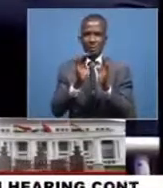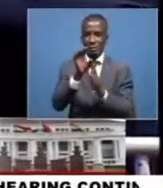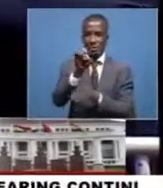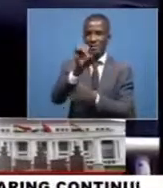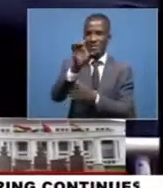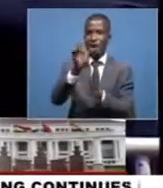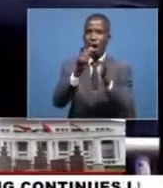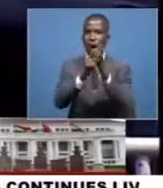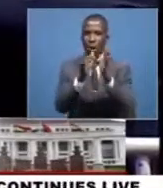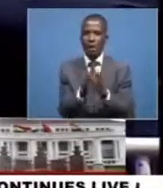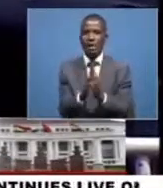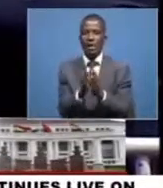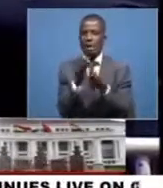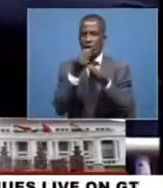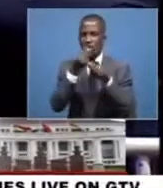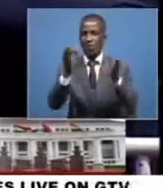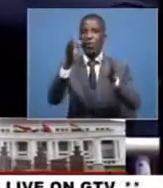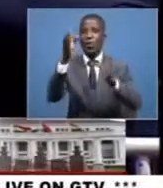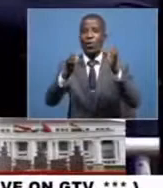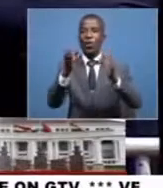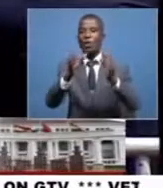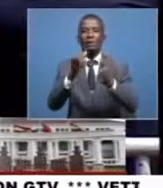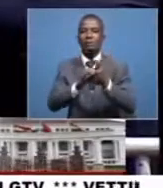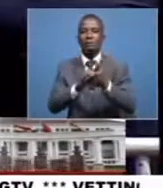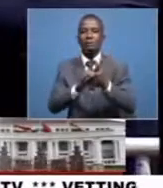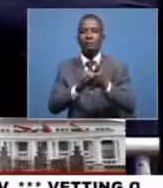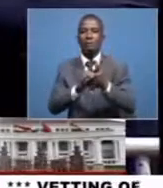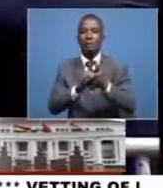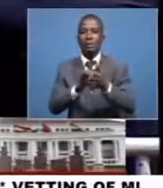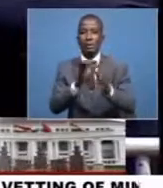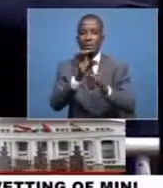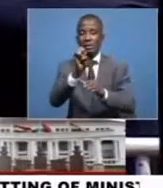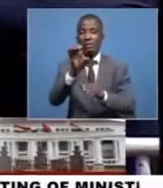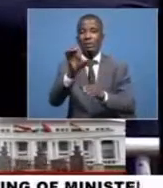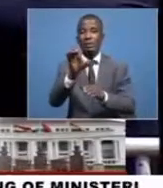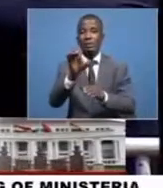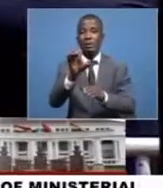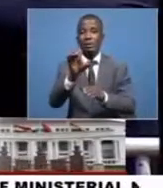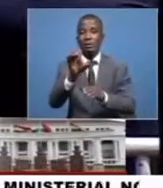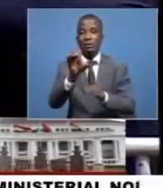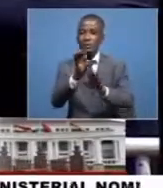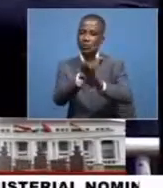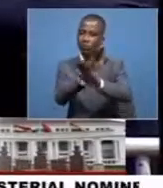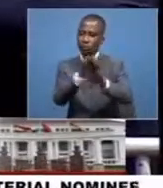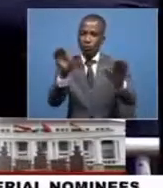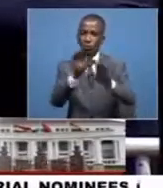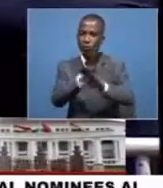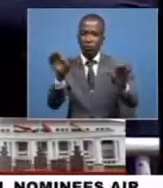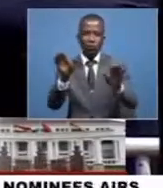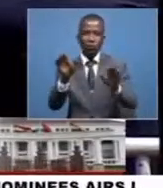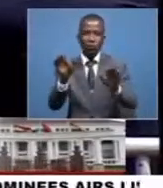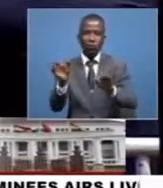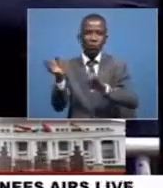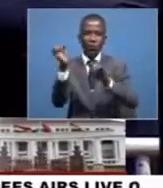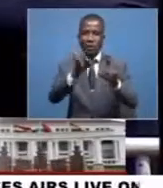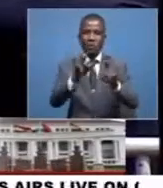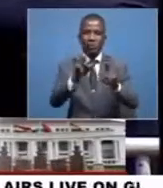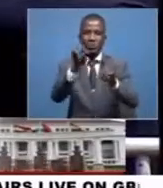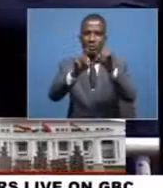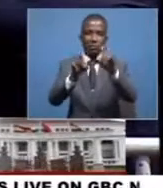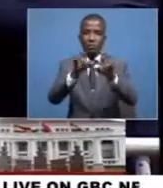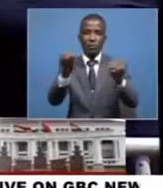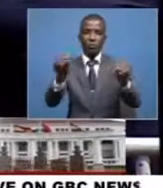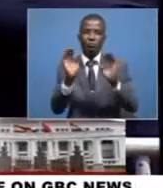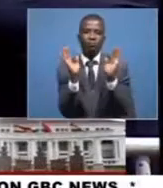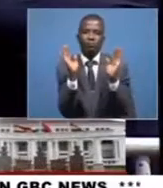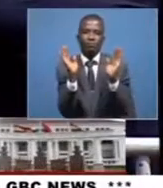counsel, informed the court that they had elected not to mount the witness box. What this